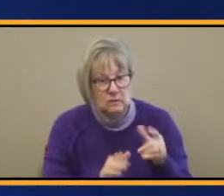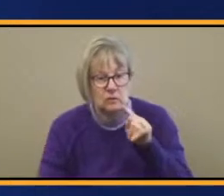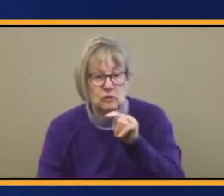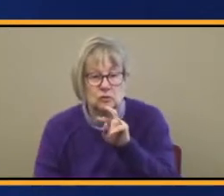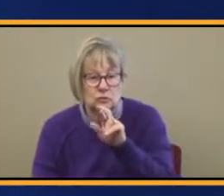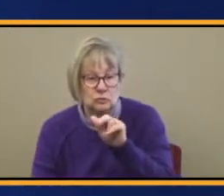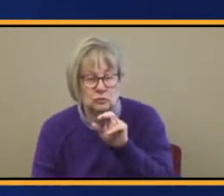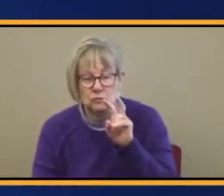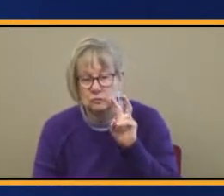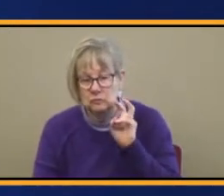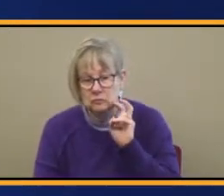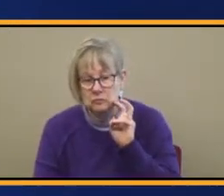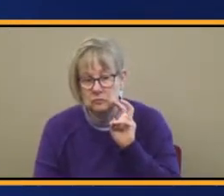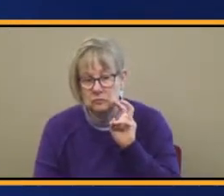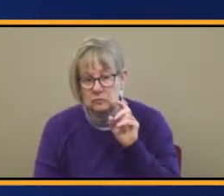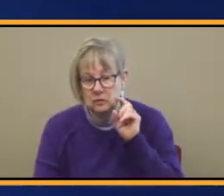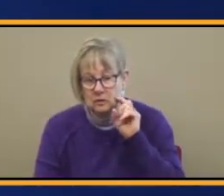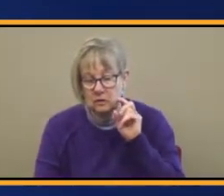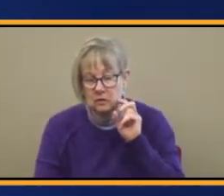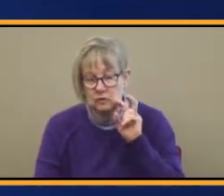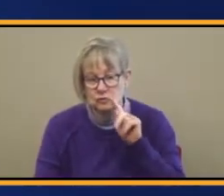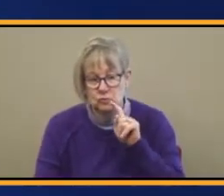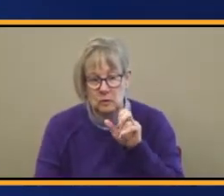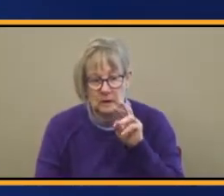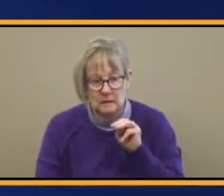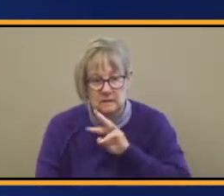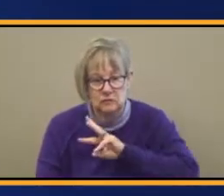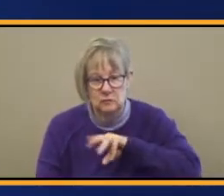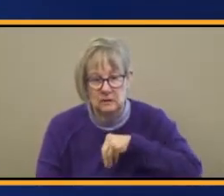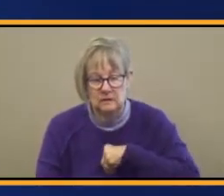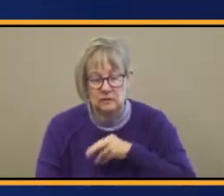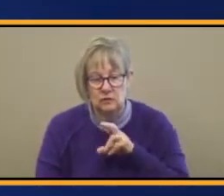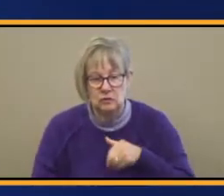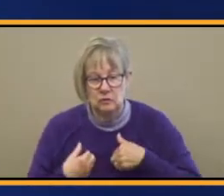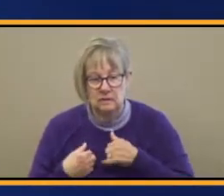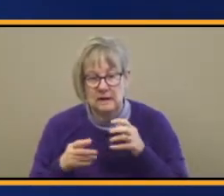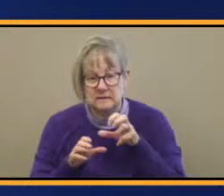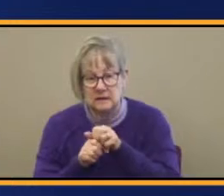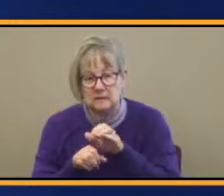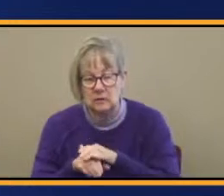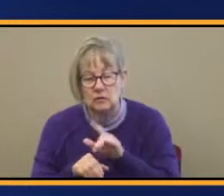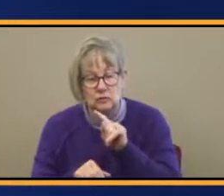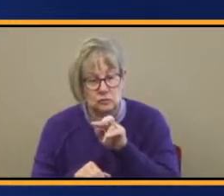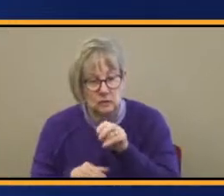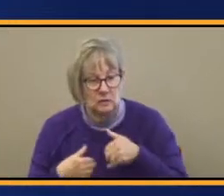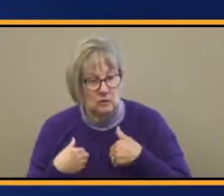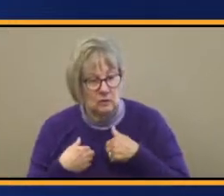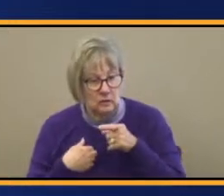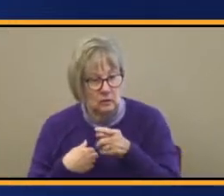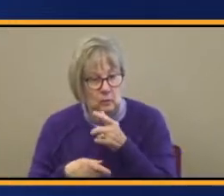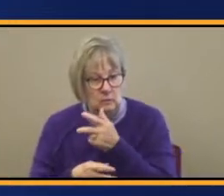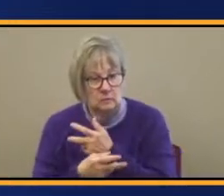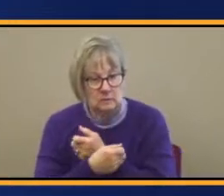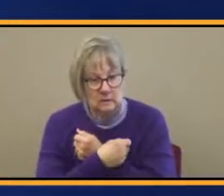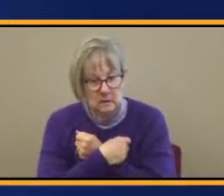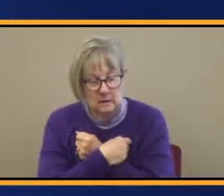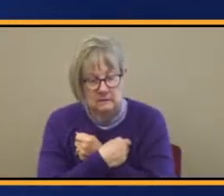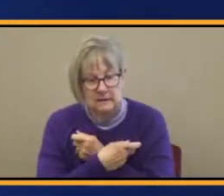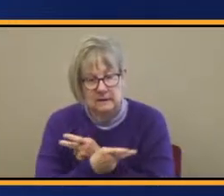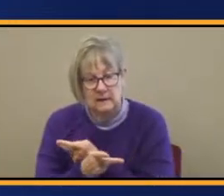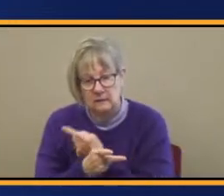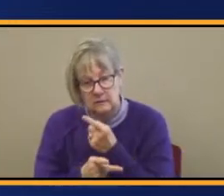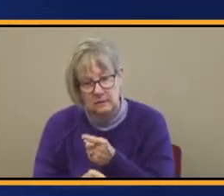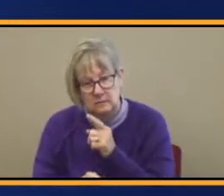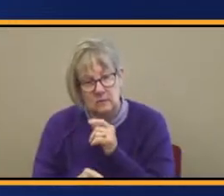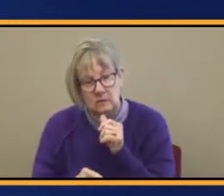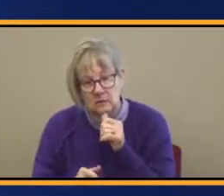states, "The Texas government's attacks against transgender youth and those who love and care for them are discriminatory and unconscionable.